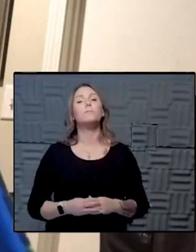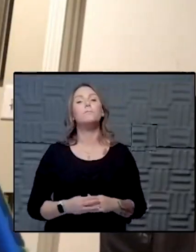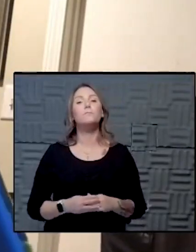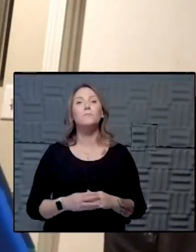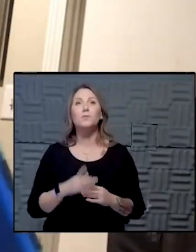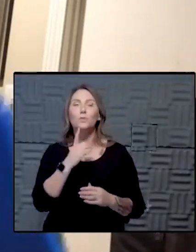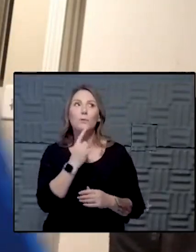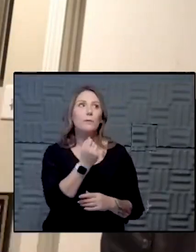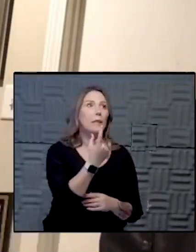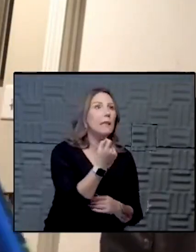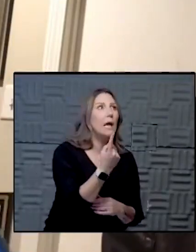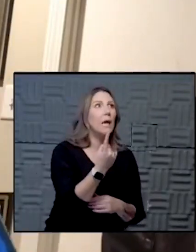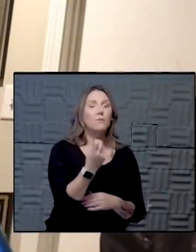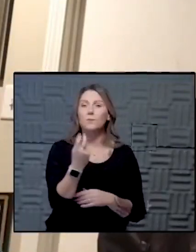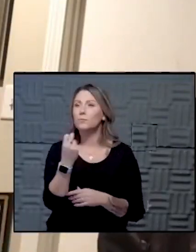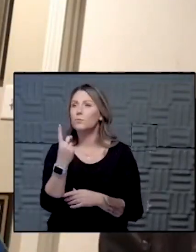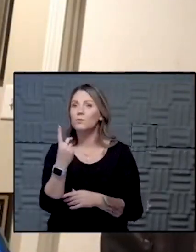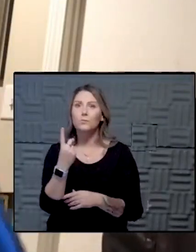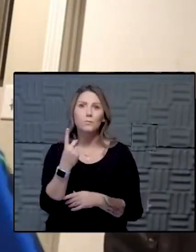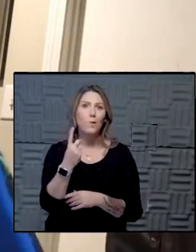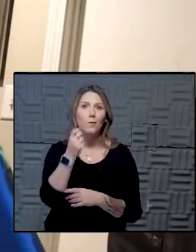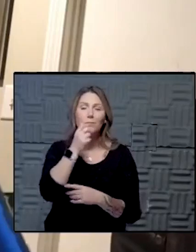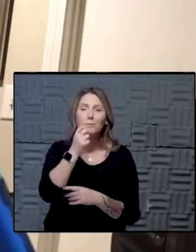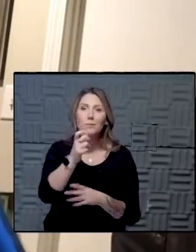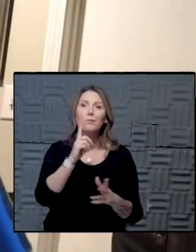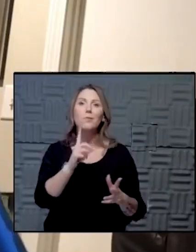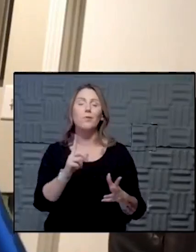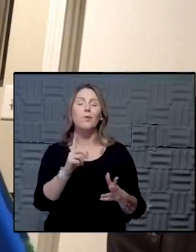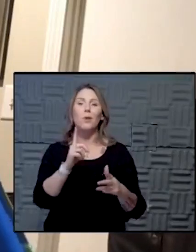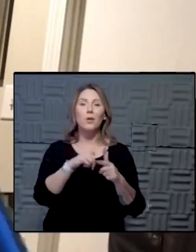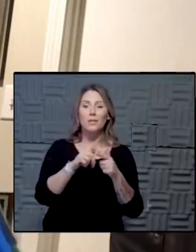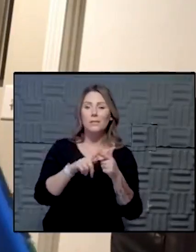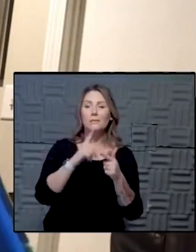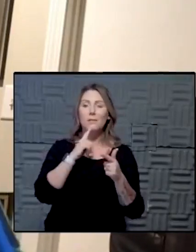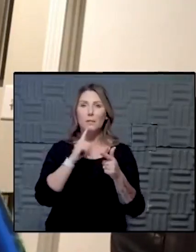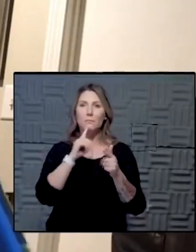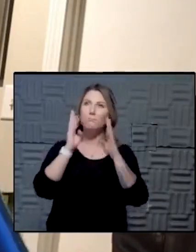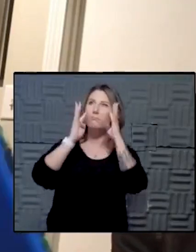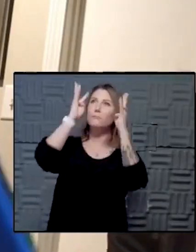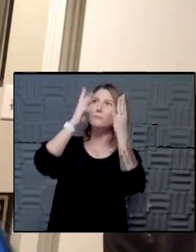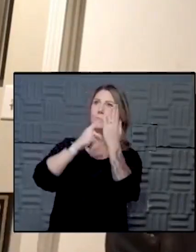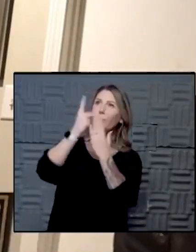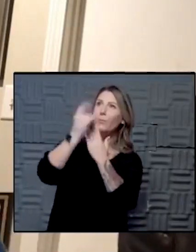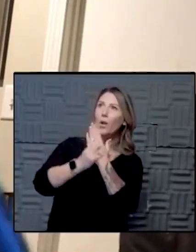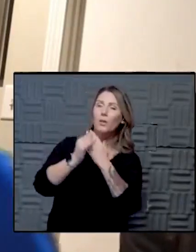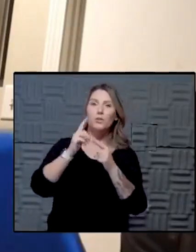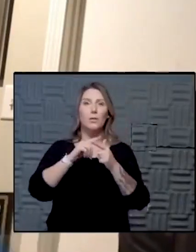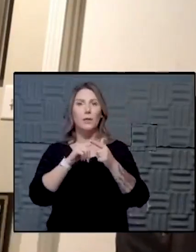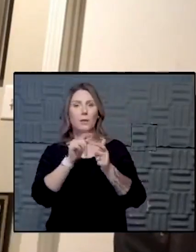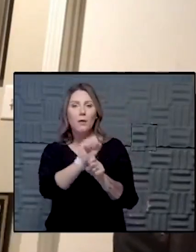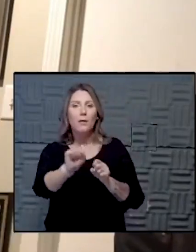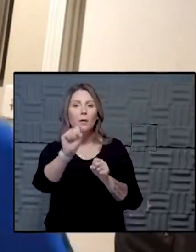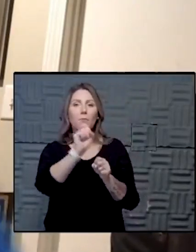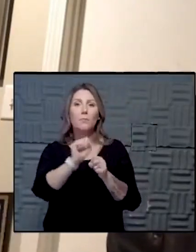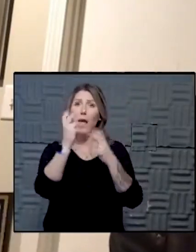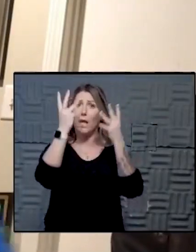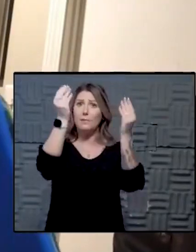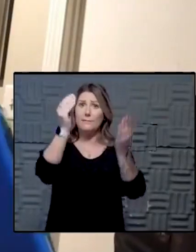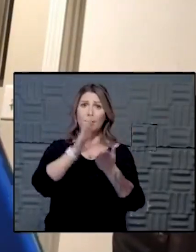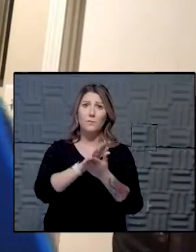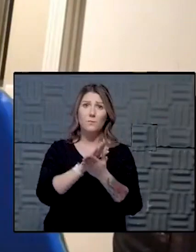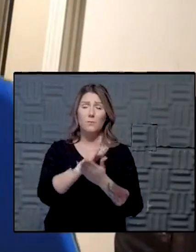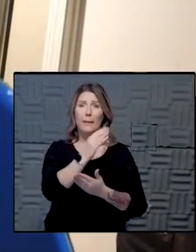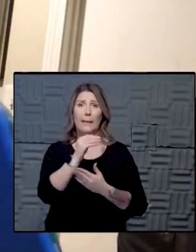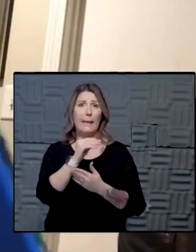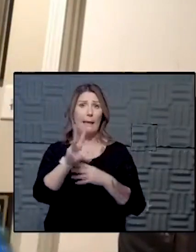11 and 12-year-old girls coming up with a pretty complex project and then spending a considerable amount of time on it outside of their school day and their